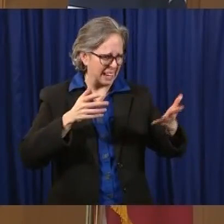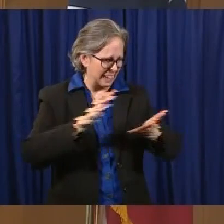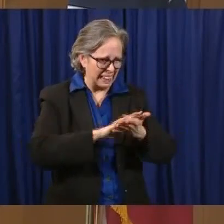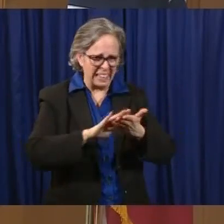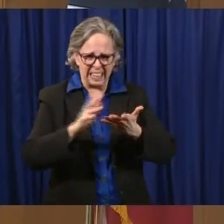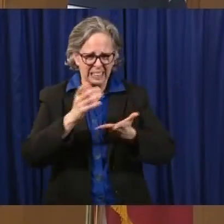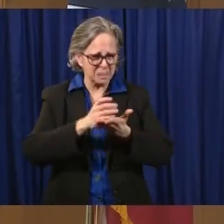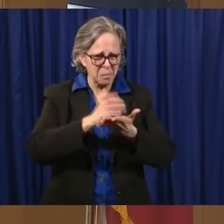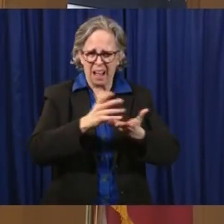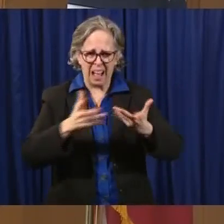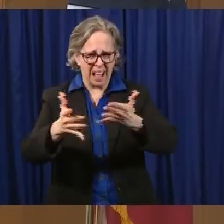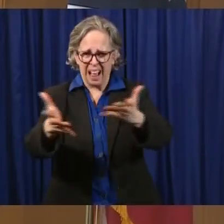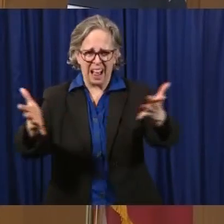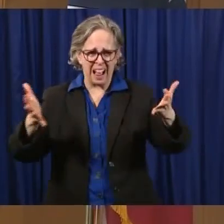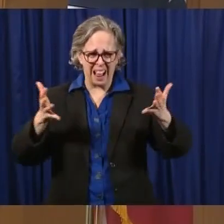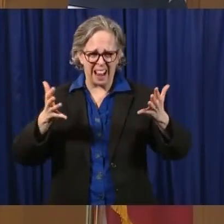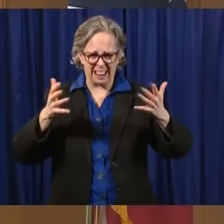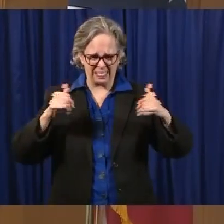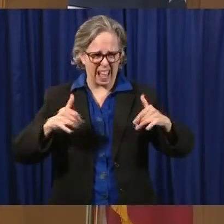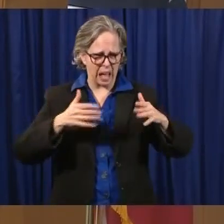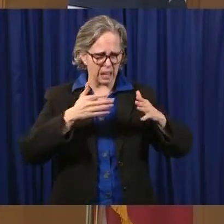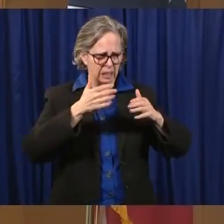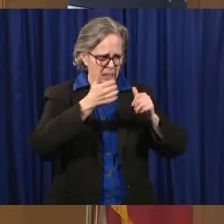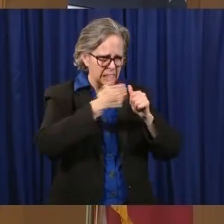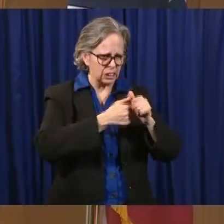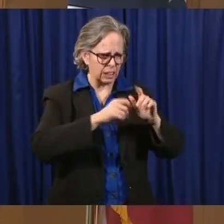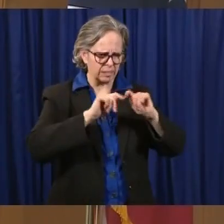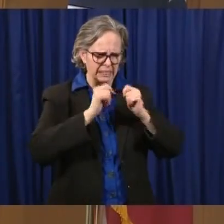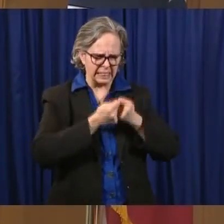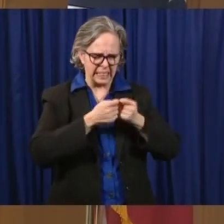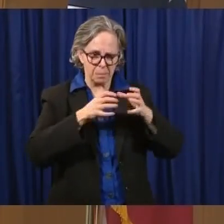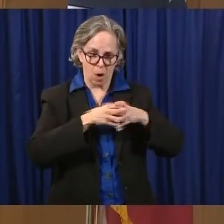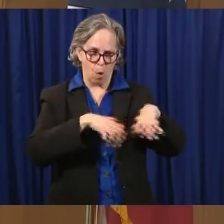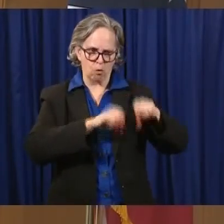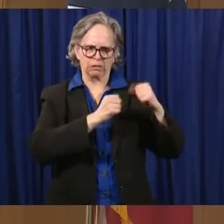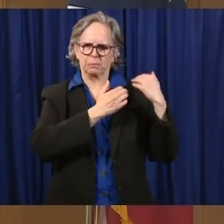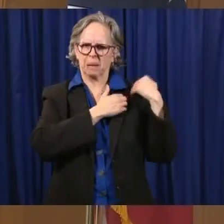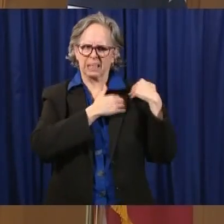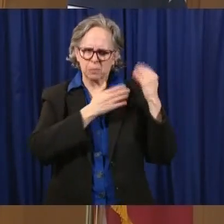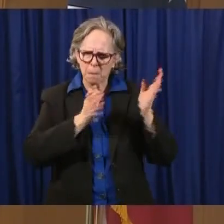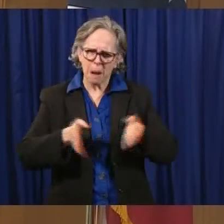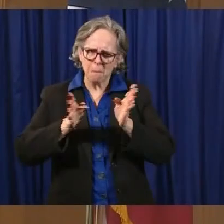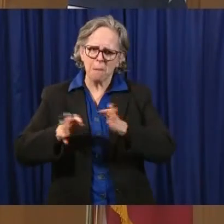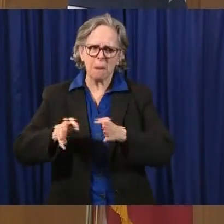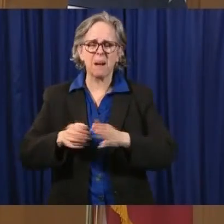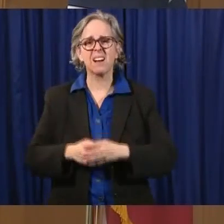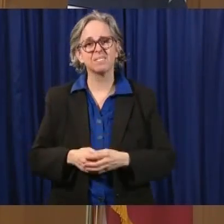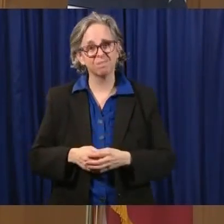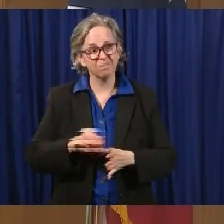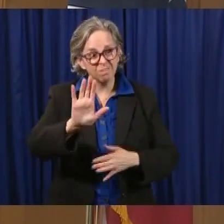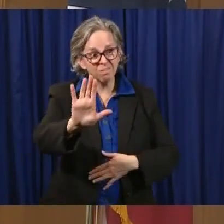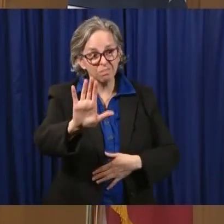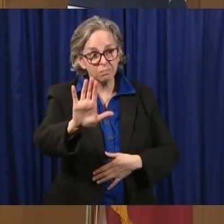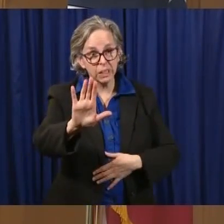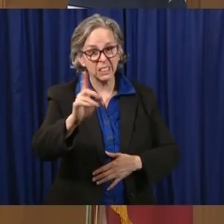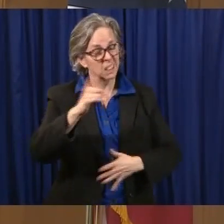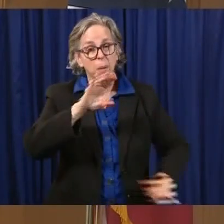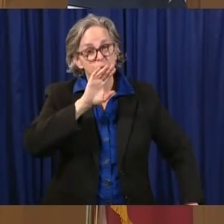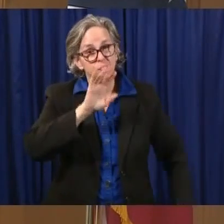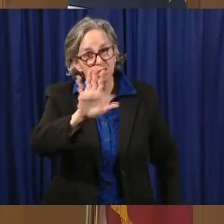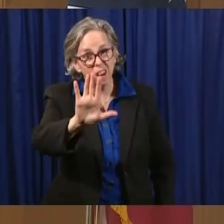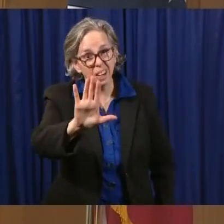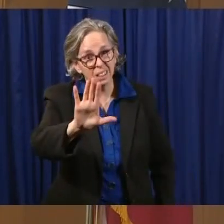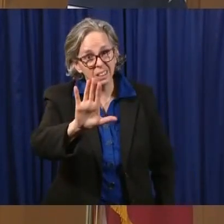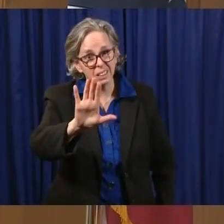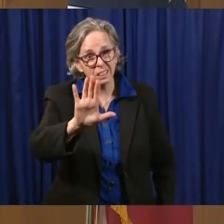is trying to do. Sometimes that's frustrating. Sometimes that is, you know, you think you've